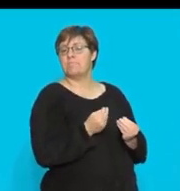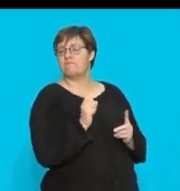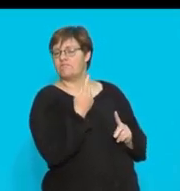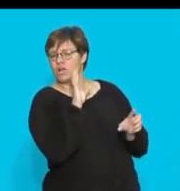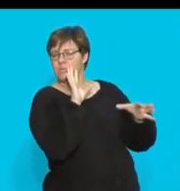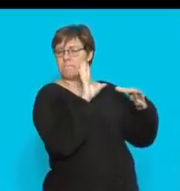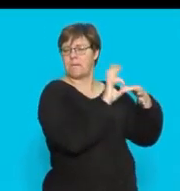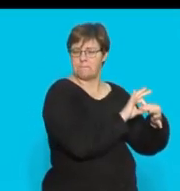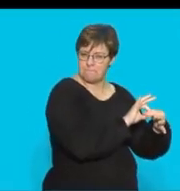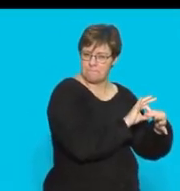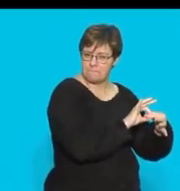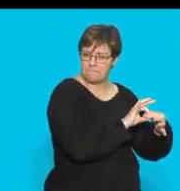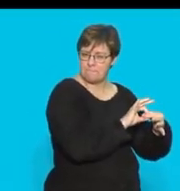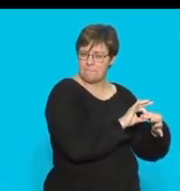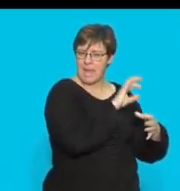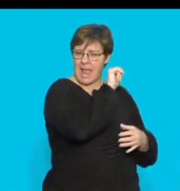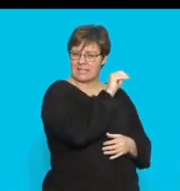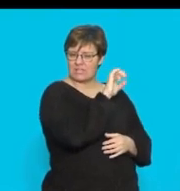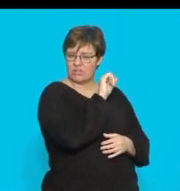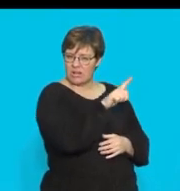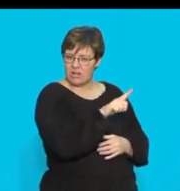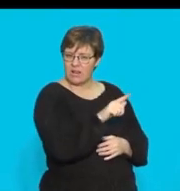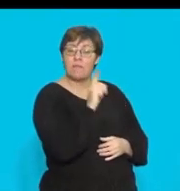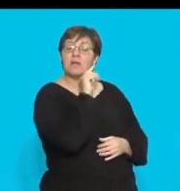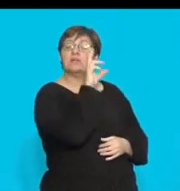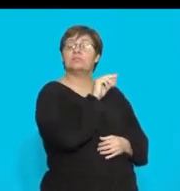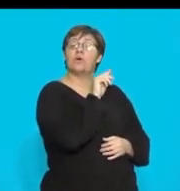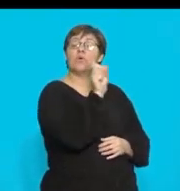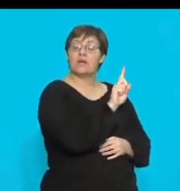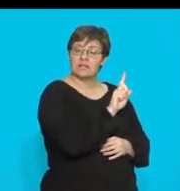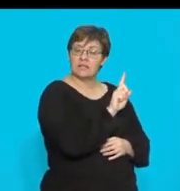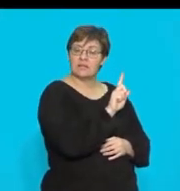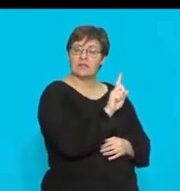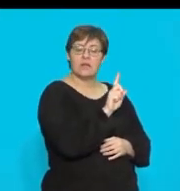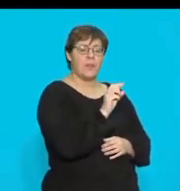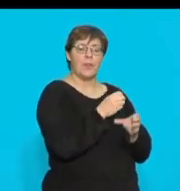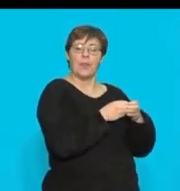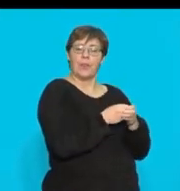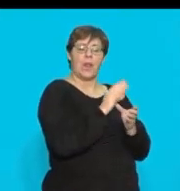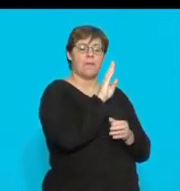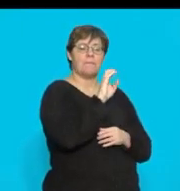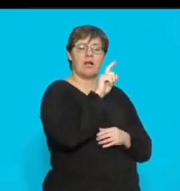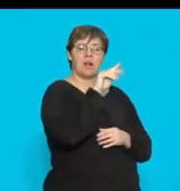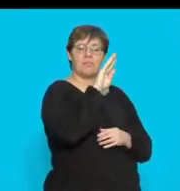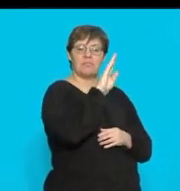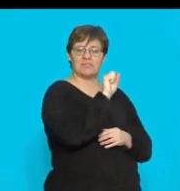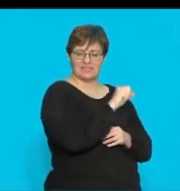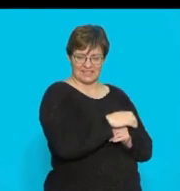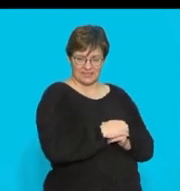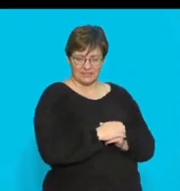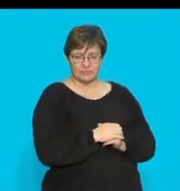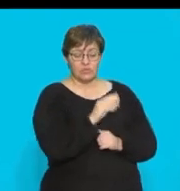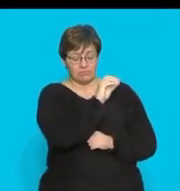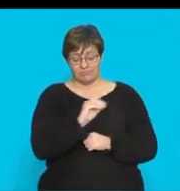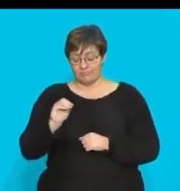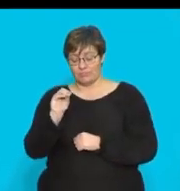make my first connotation here? All right, they spoke about the small bulbs. So I'm going to go back